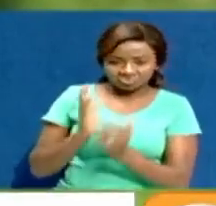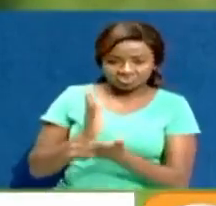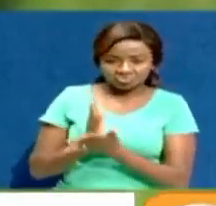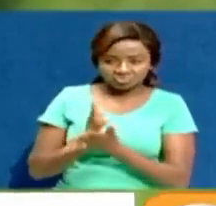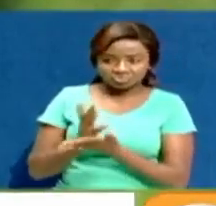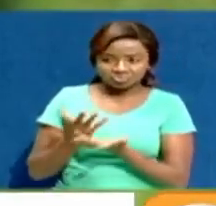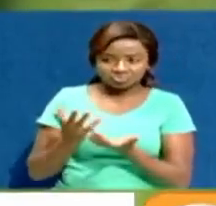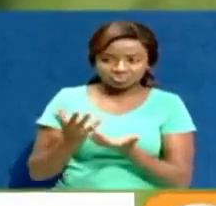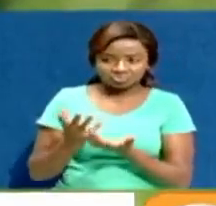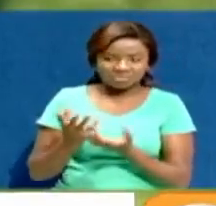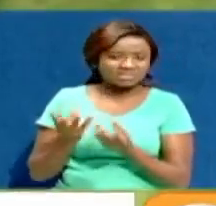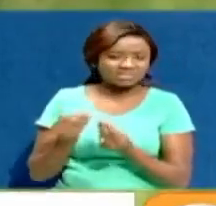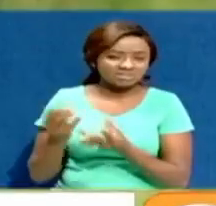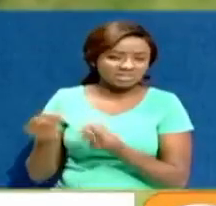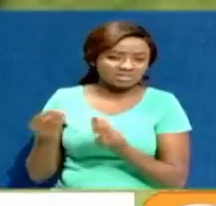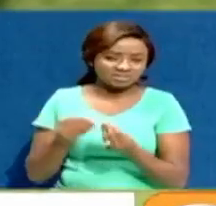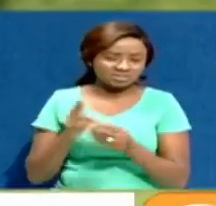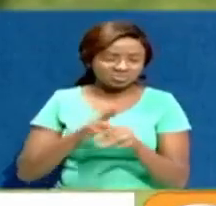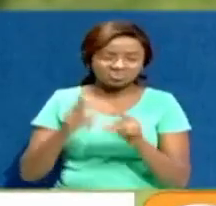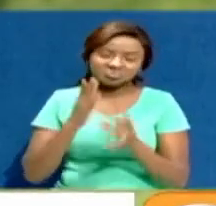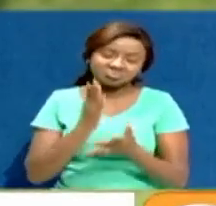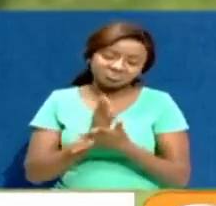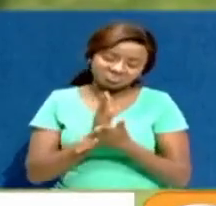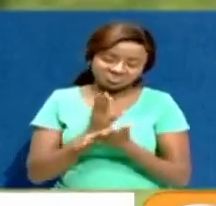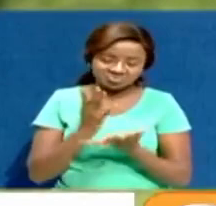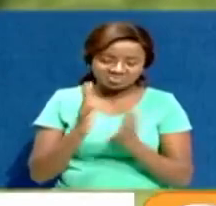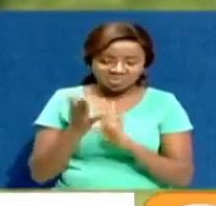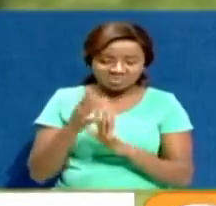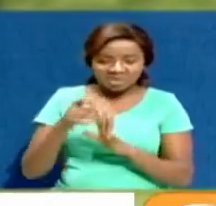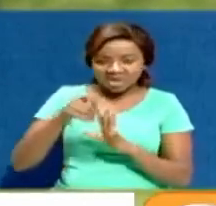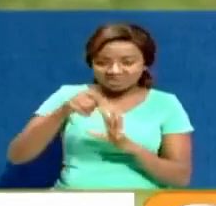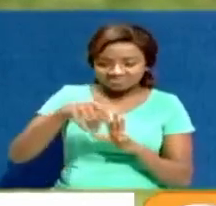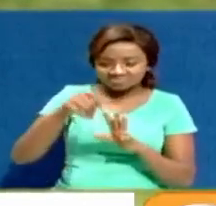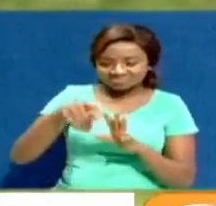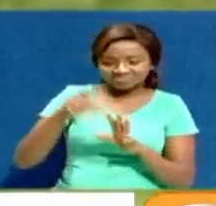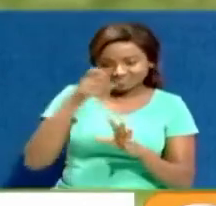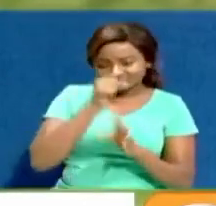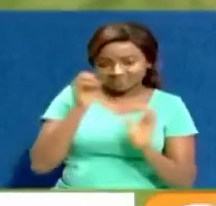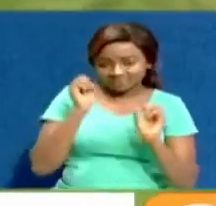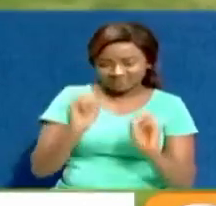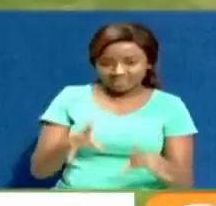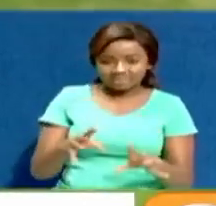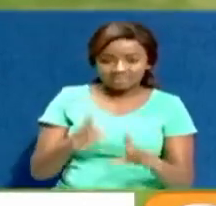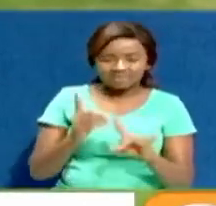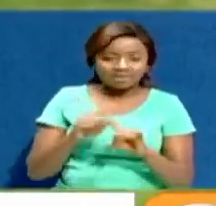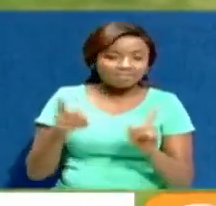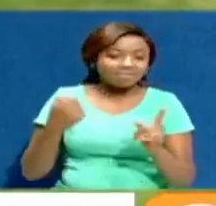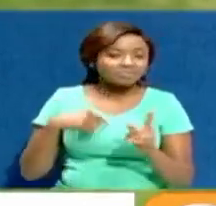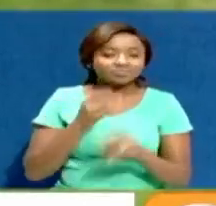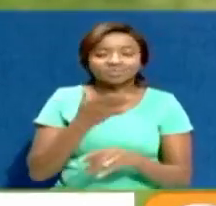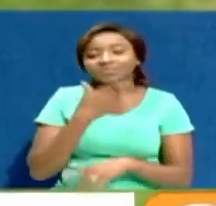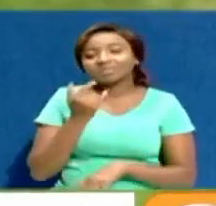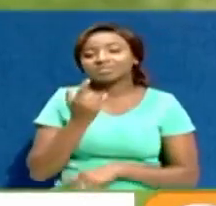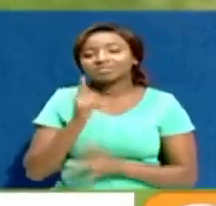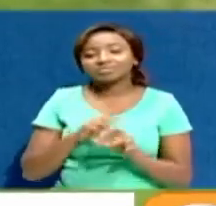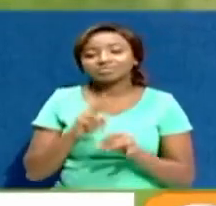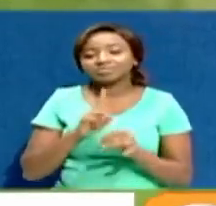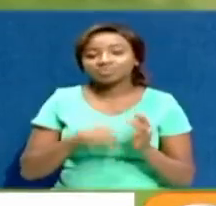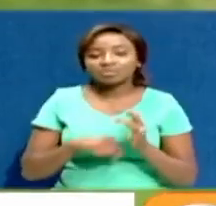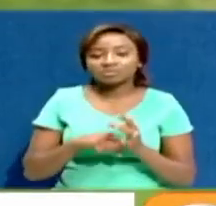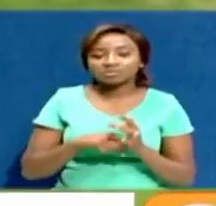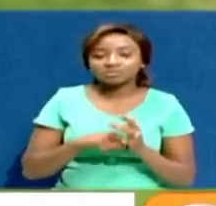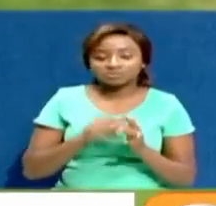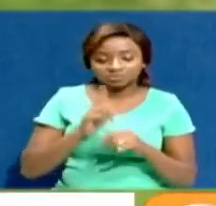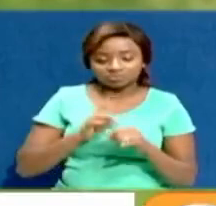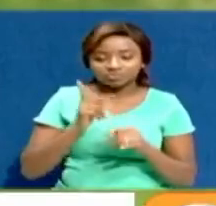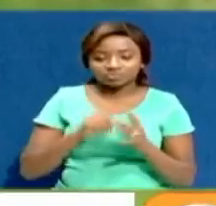propelled, and much as there are issues of spillage, it cannot miss. But what else would we have used? So